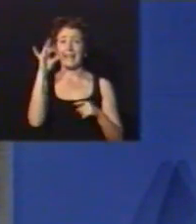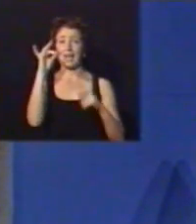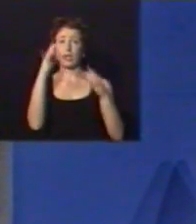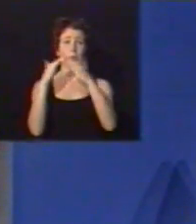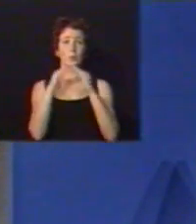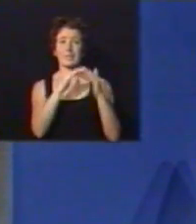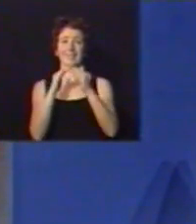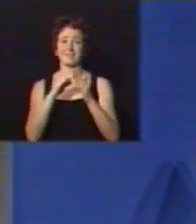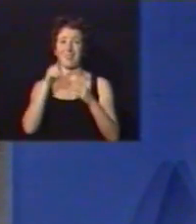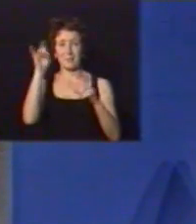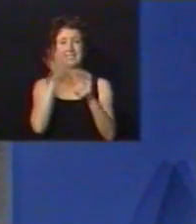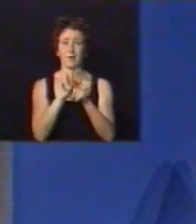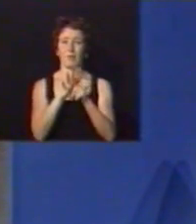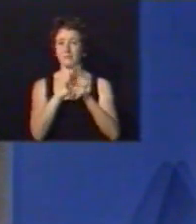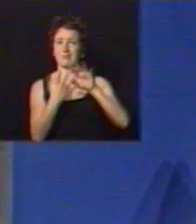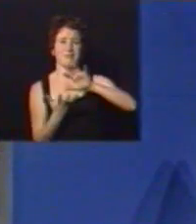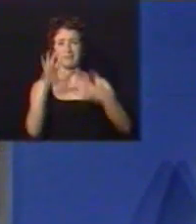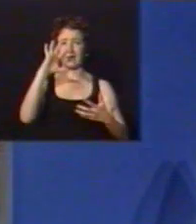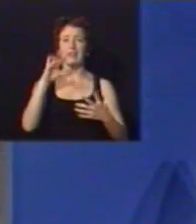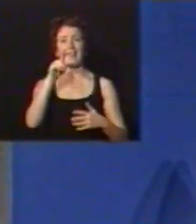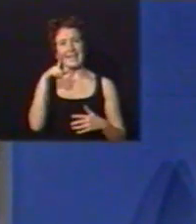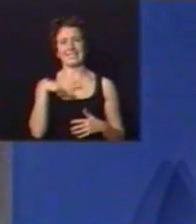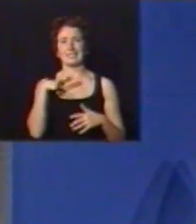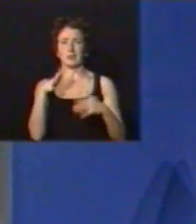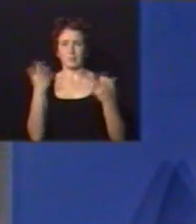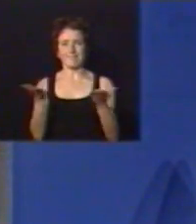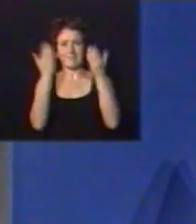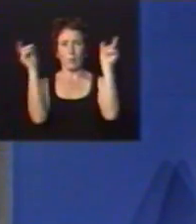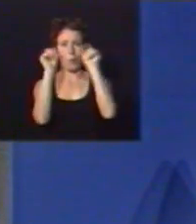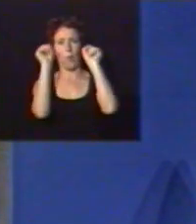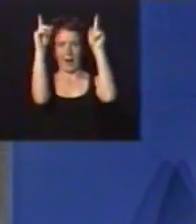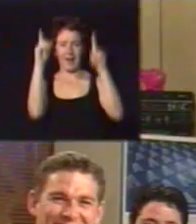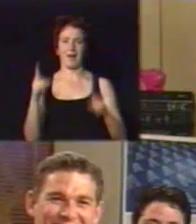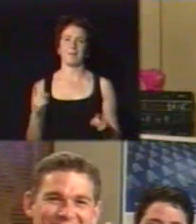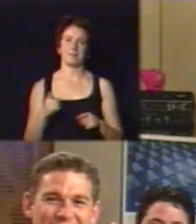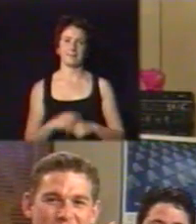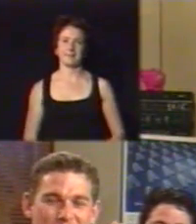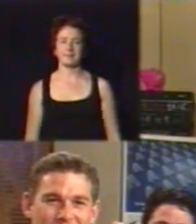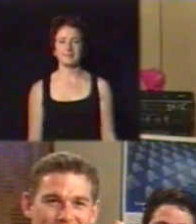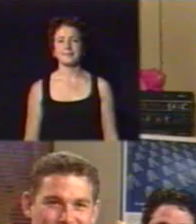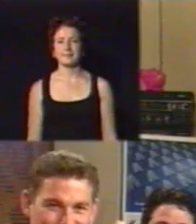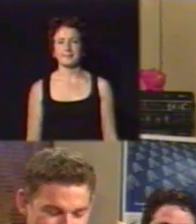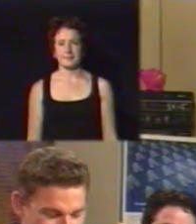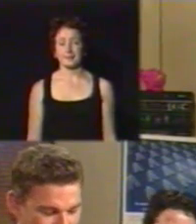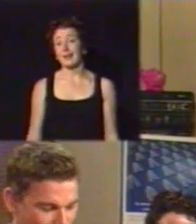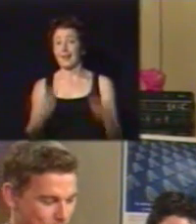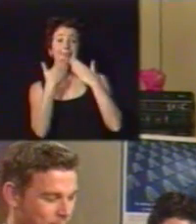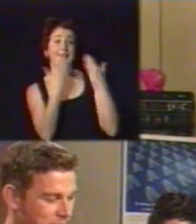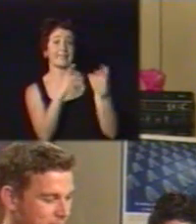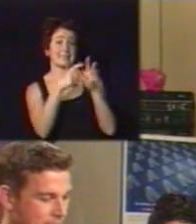and suggested that people needed to wake up and smell the coffee. Back to you, Paul. And thank you for that,